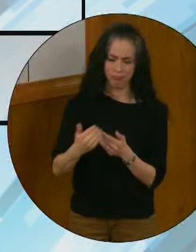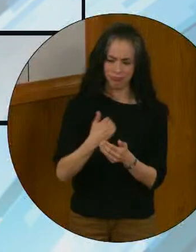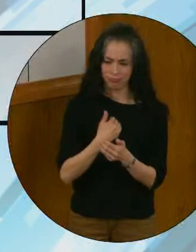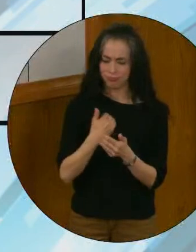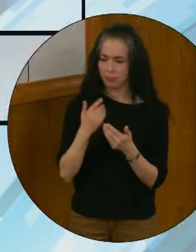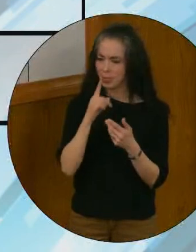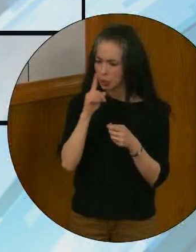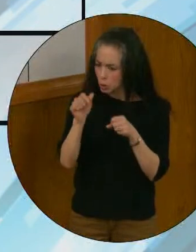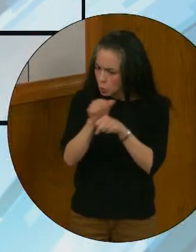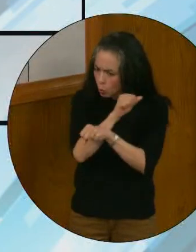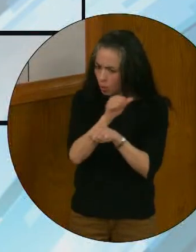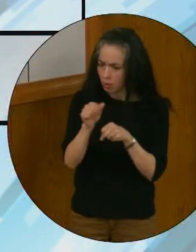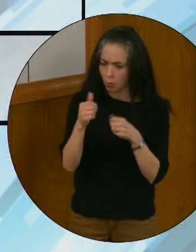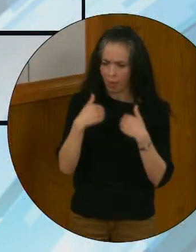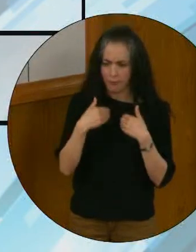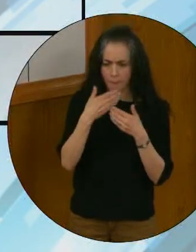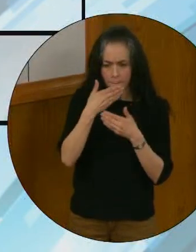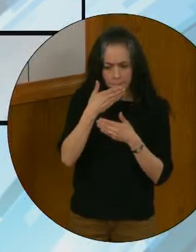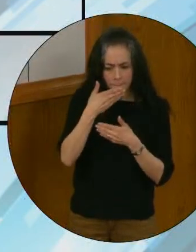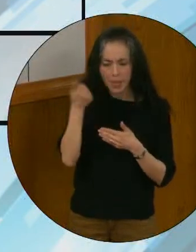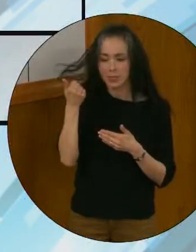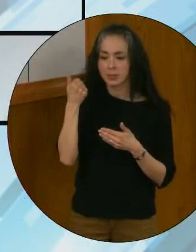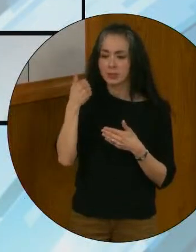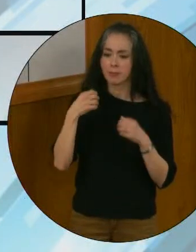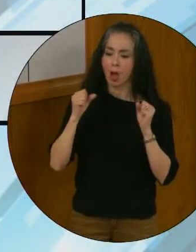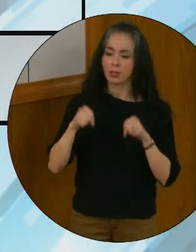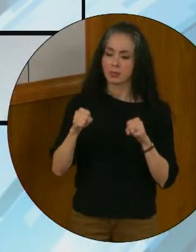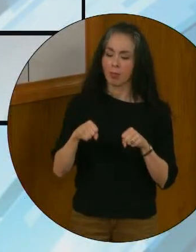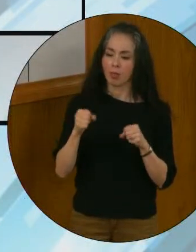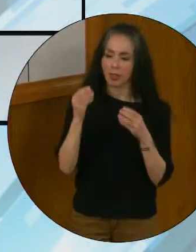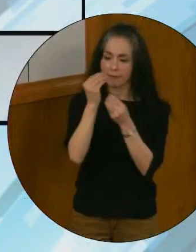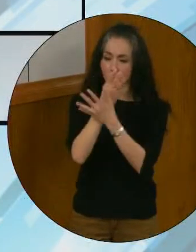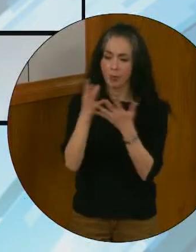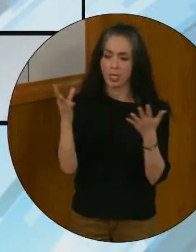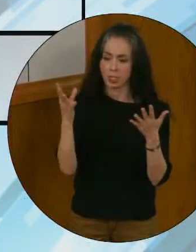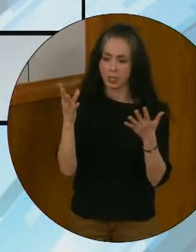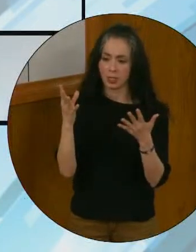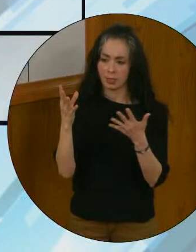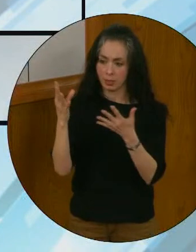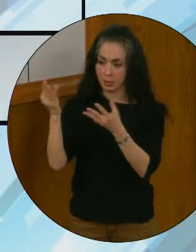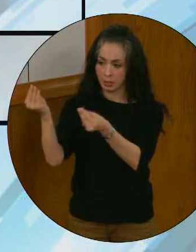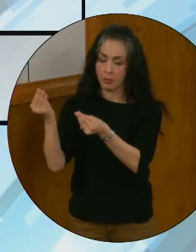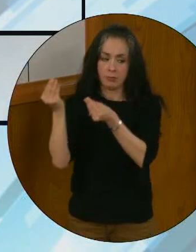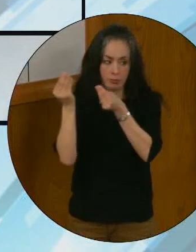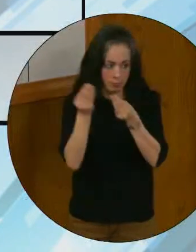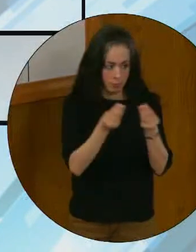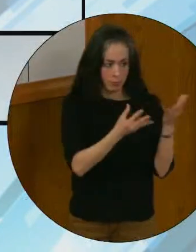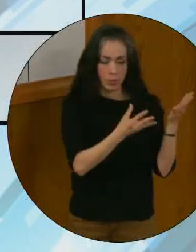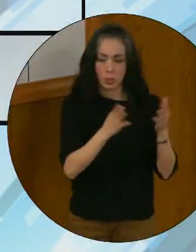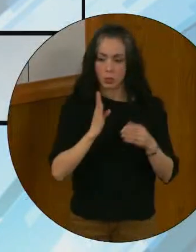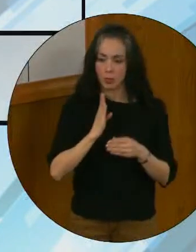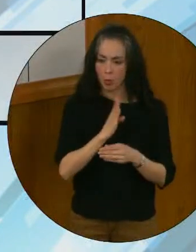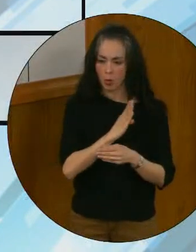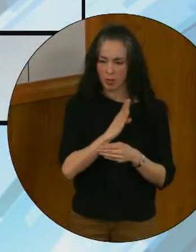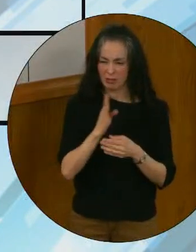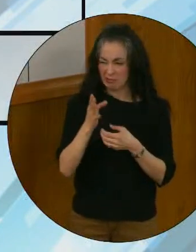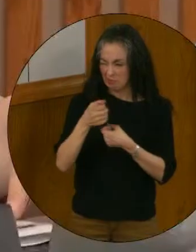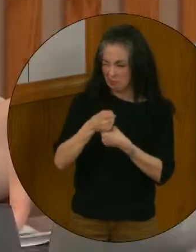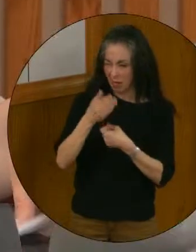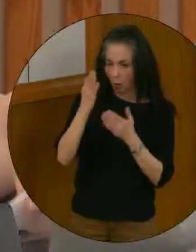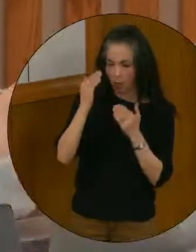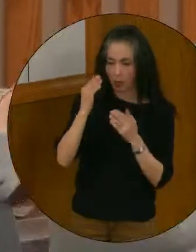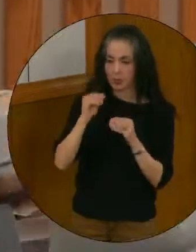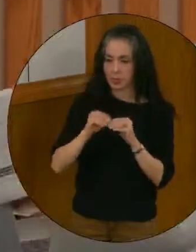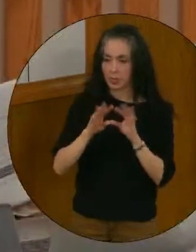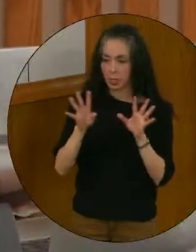we have the best possible information to bring back to the board. I hope that was clear.